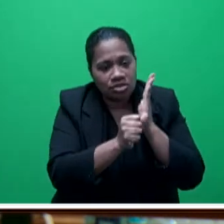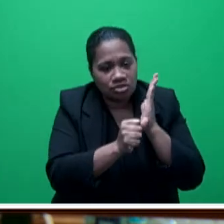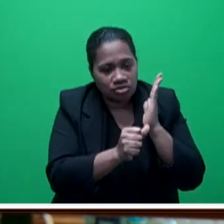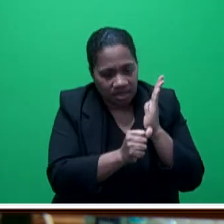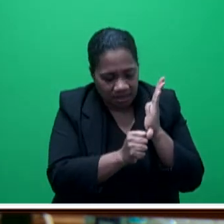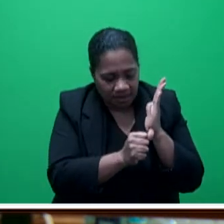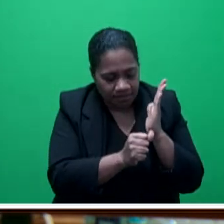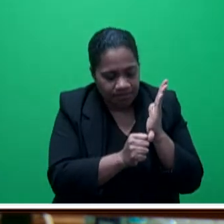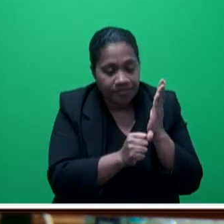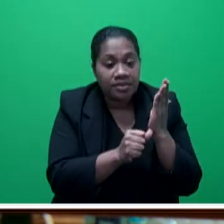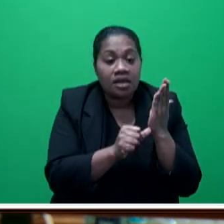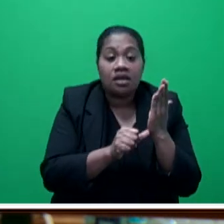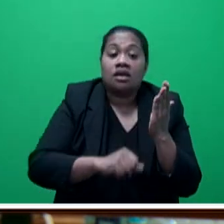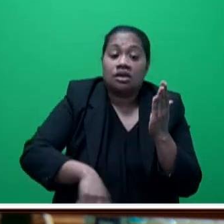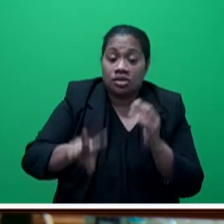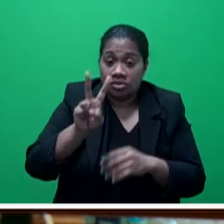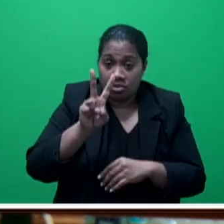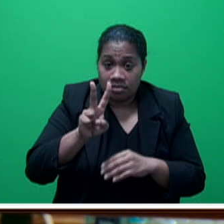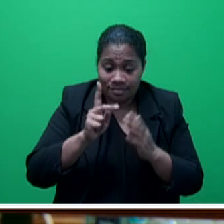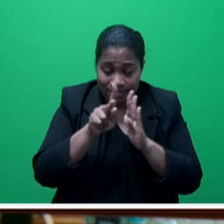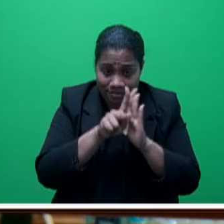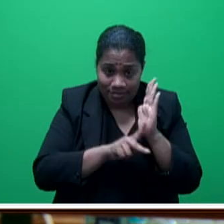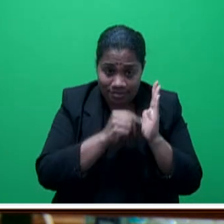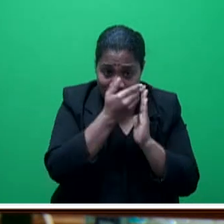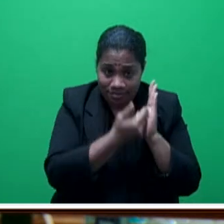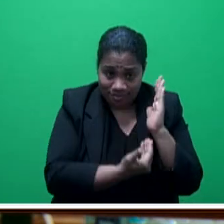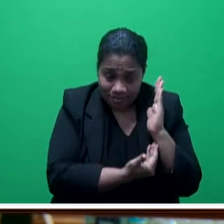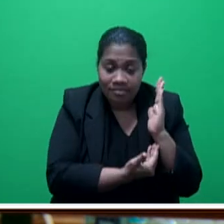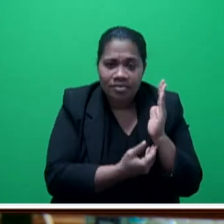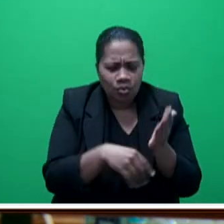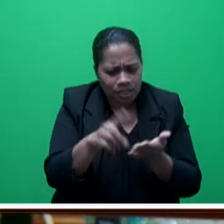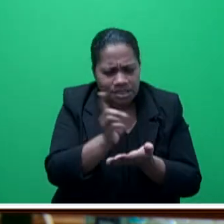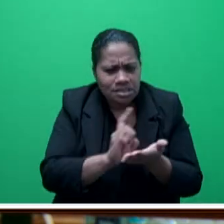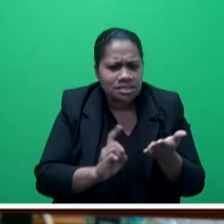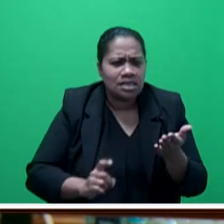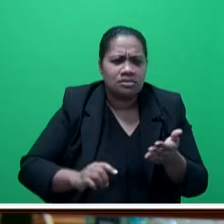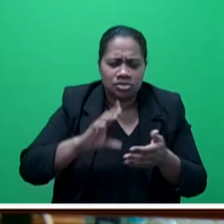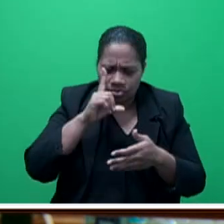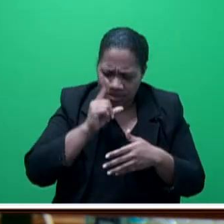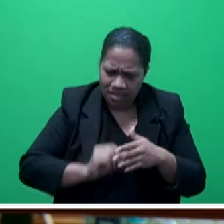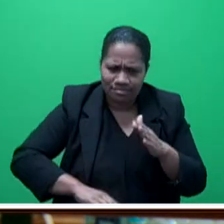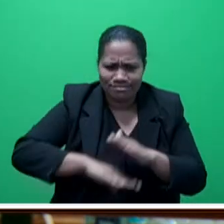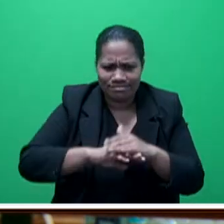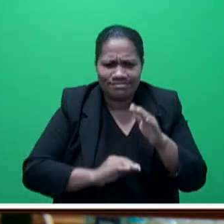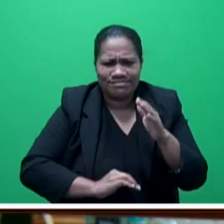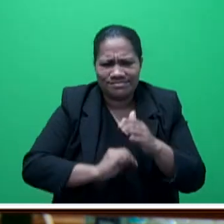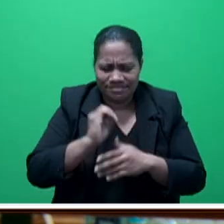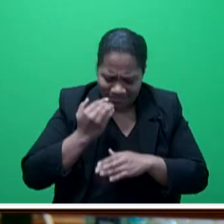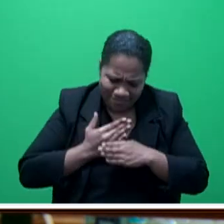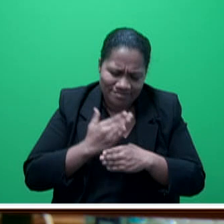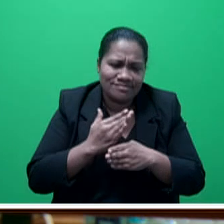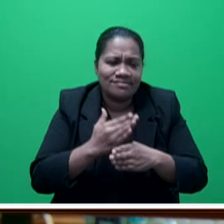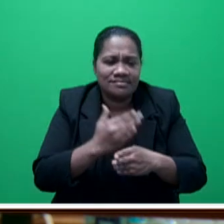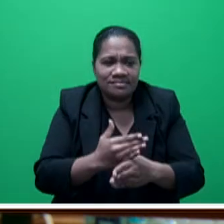two Ministry of Agriculture policy documents were designed to fulfill the mandated policy objectives of the ministry in maintaining food